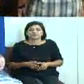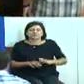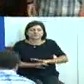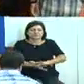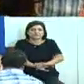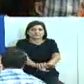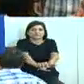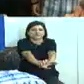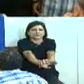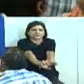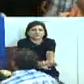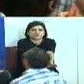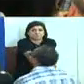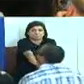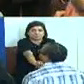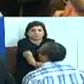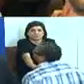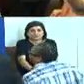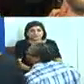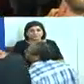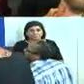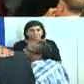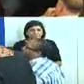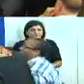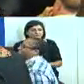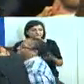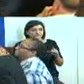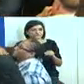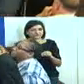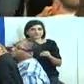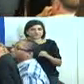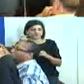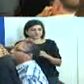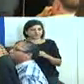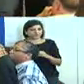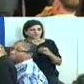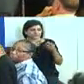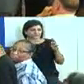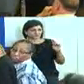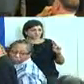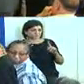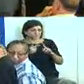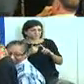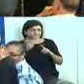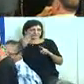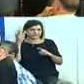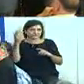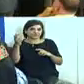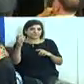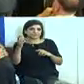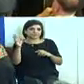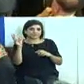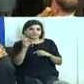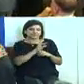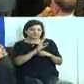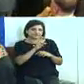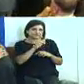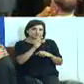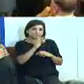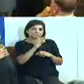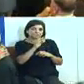I extend this green ribbon to you, my Western MCC